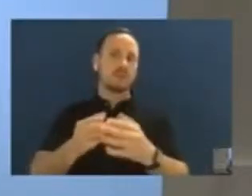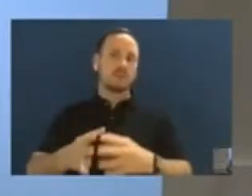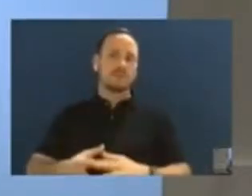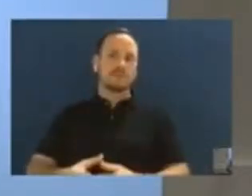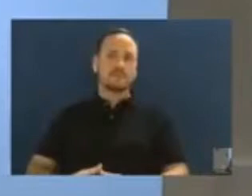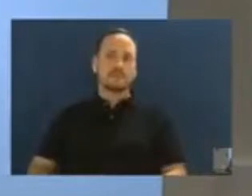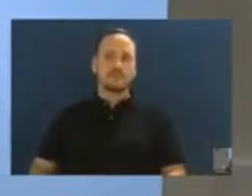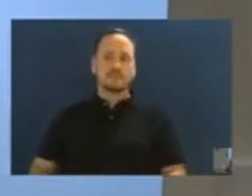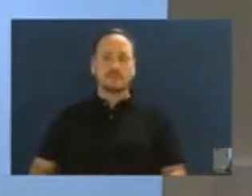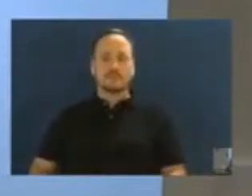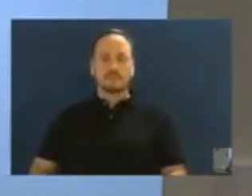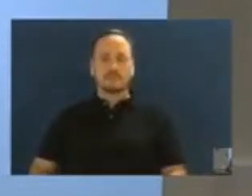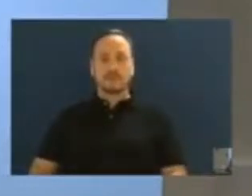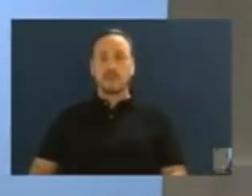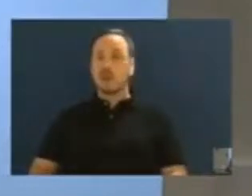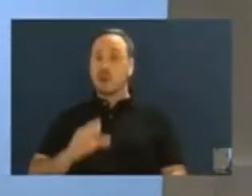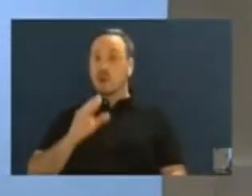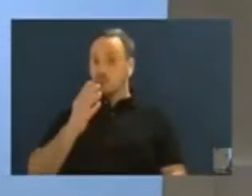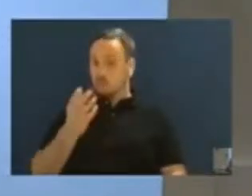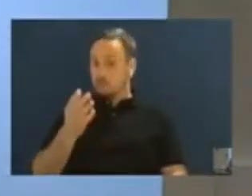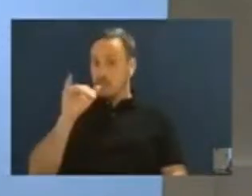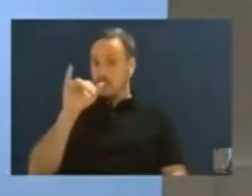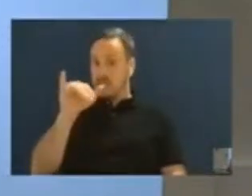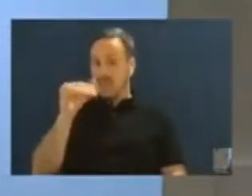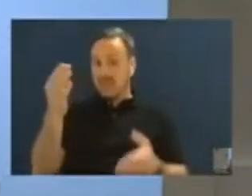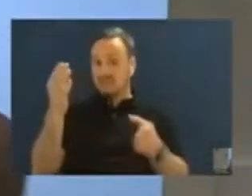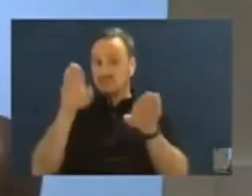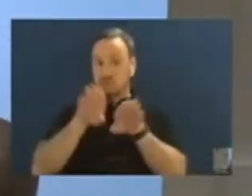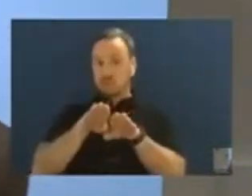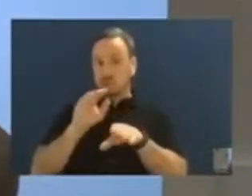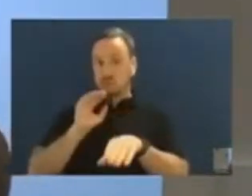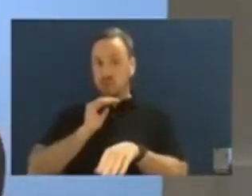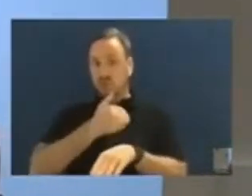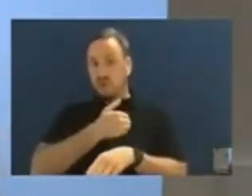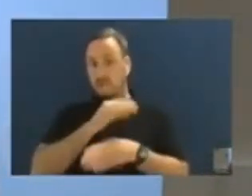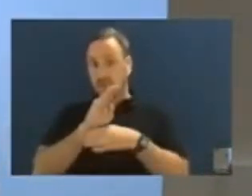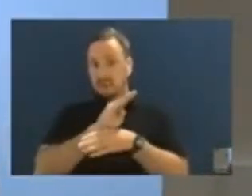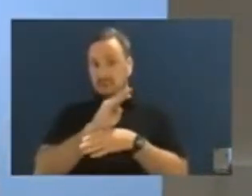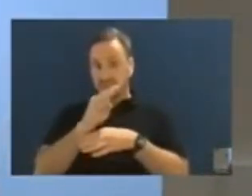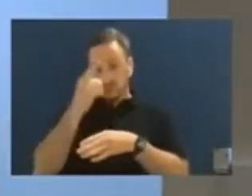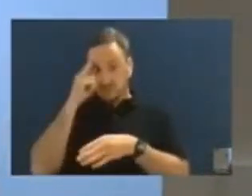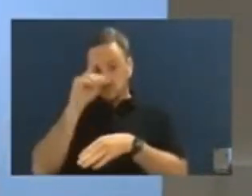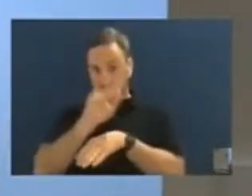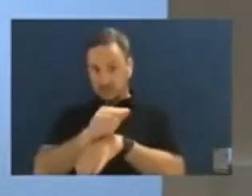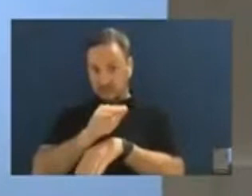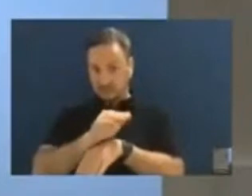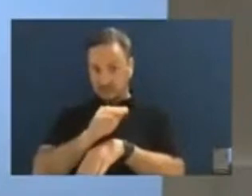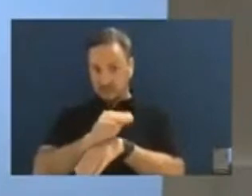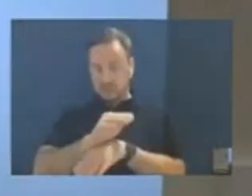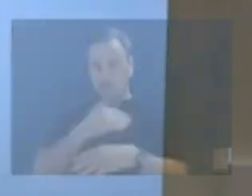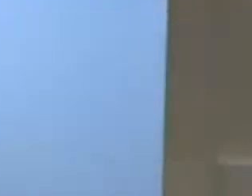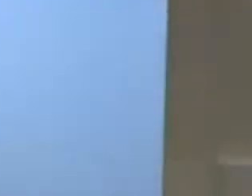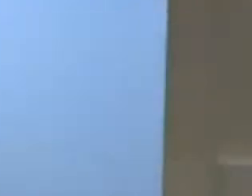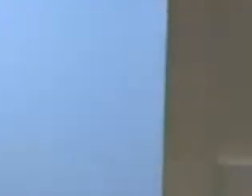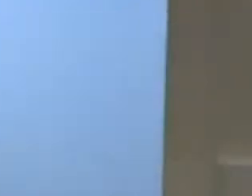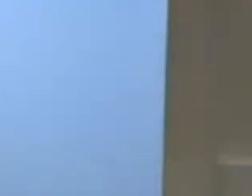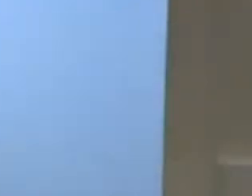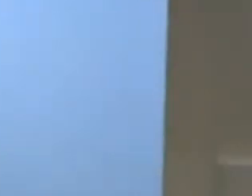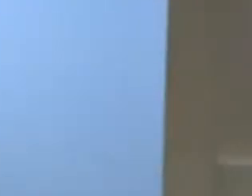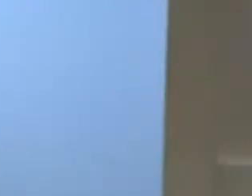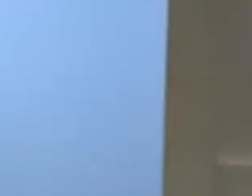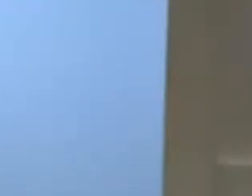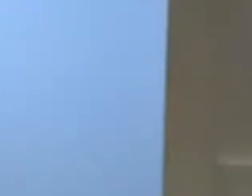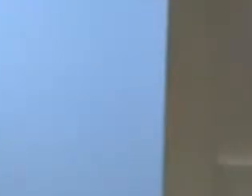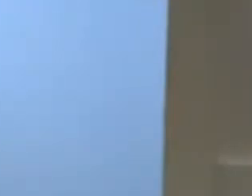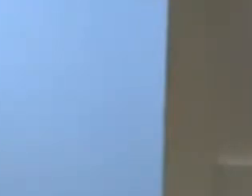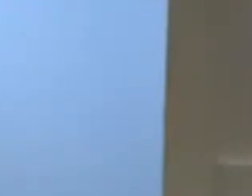concludes our business for this evening, and I will now entertain a motion to adjourn. So moved. Second. Okay, all